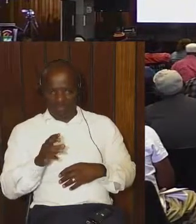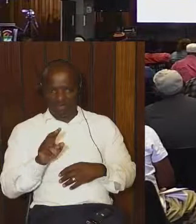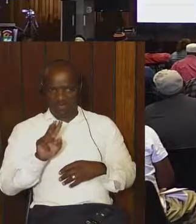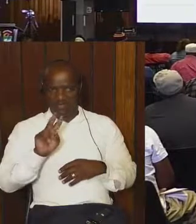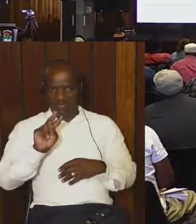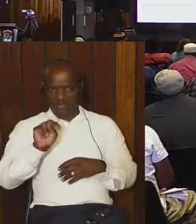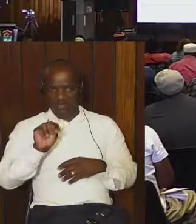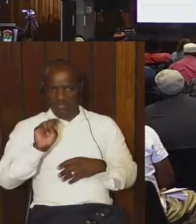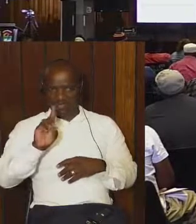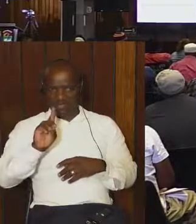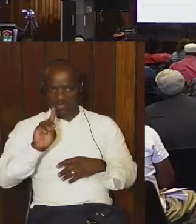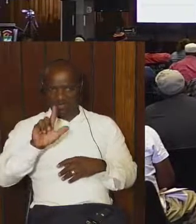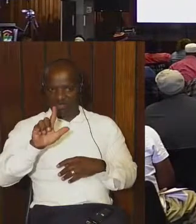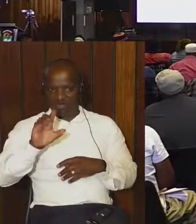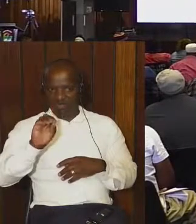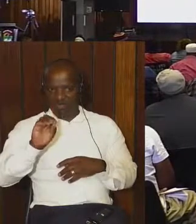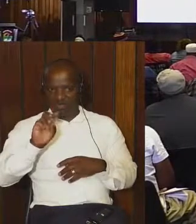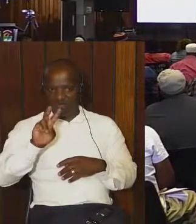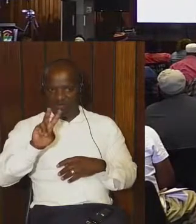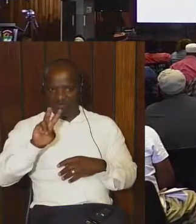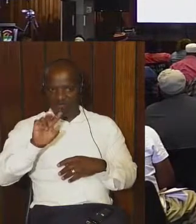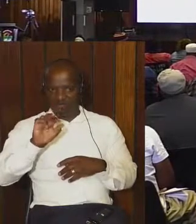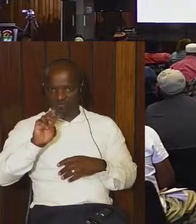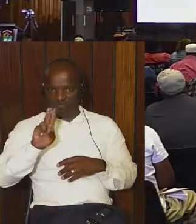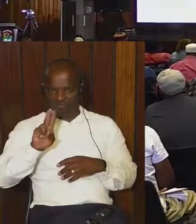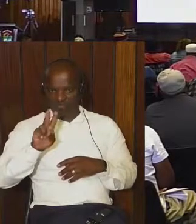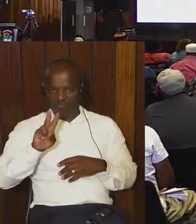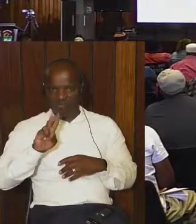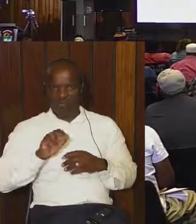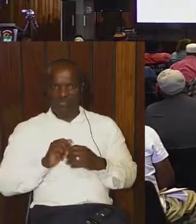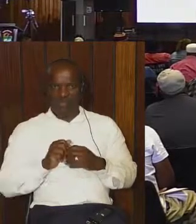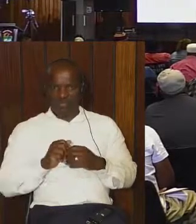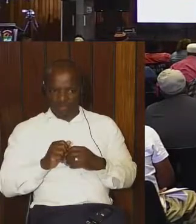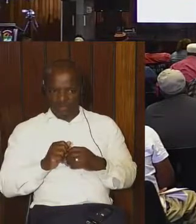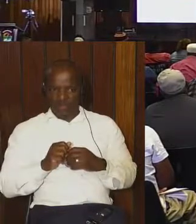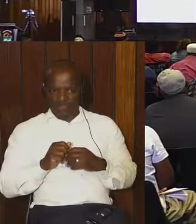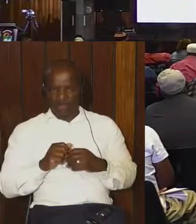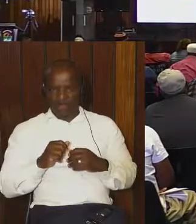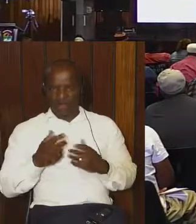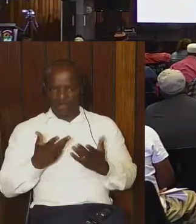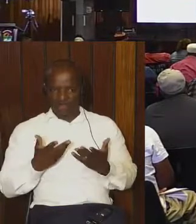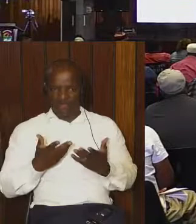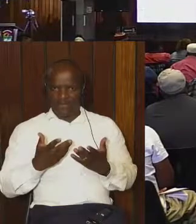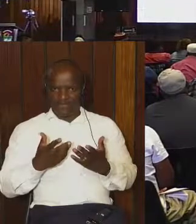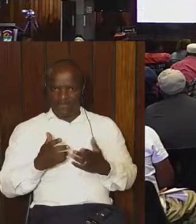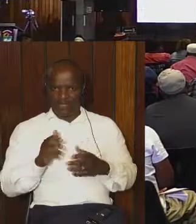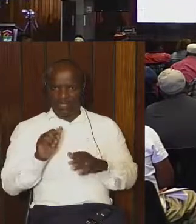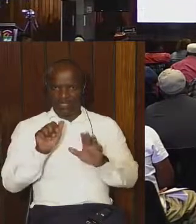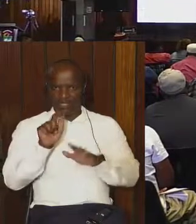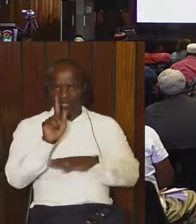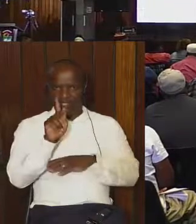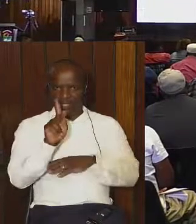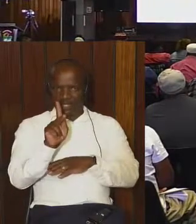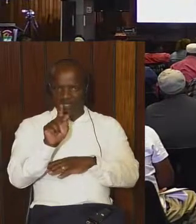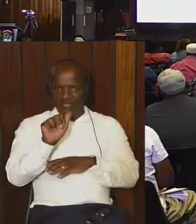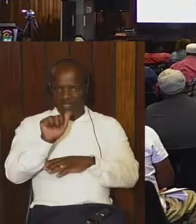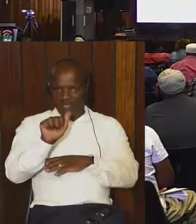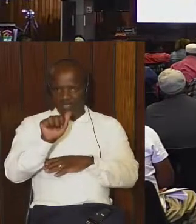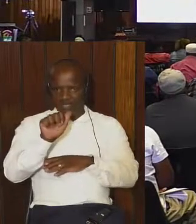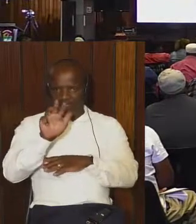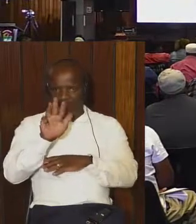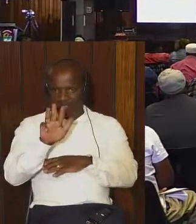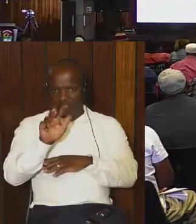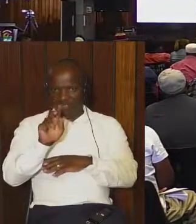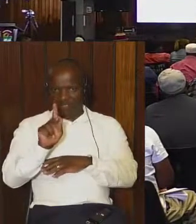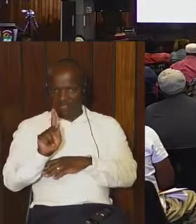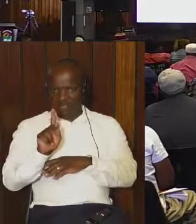Undrovana. Mama Undrovana articulated an issue about case 69 and case 54,